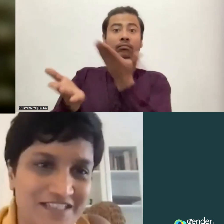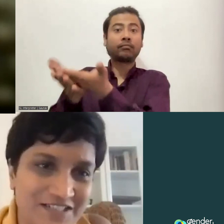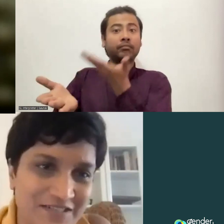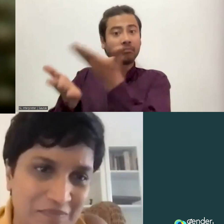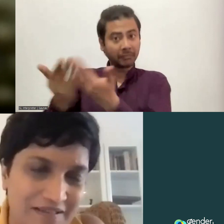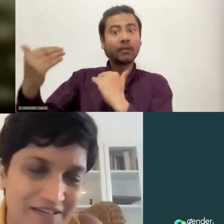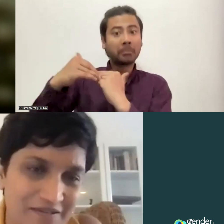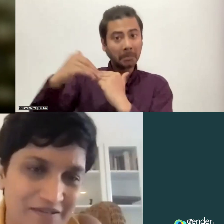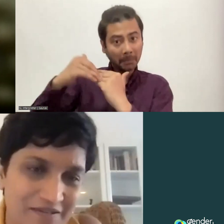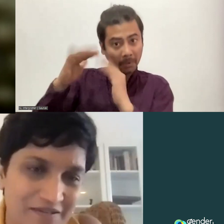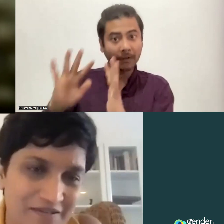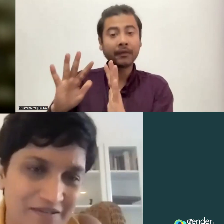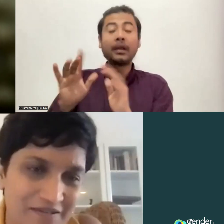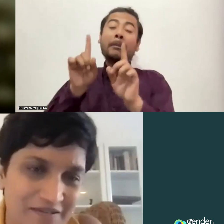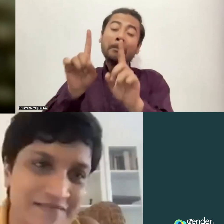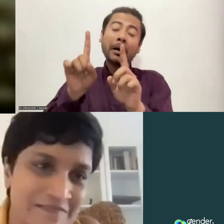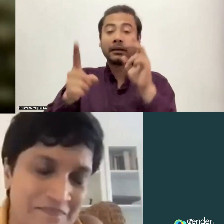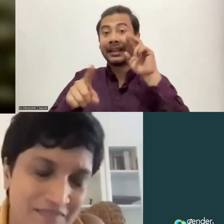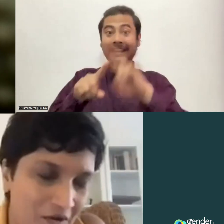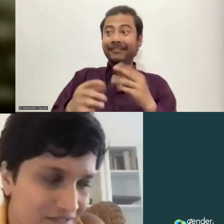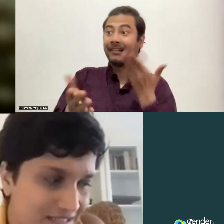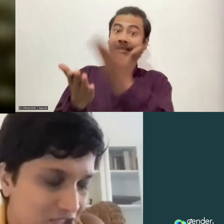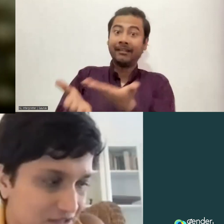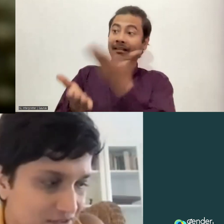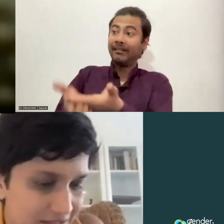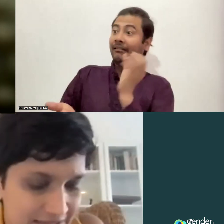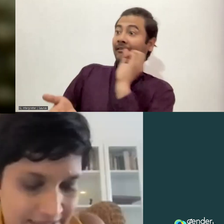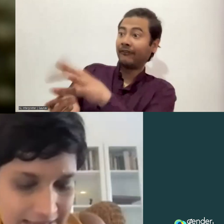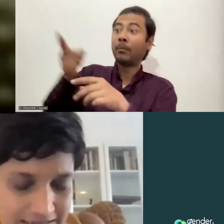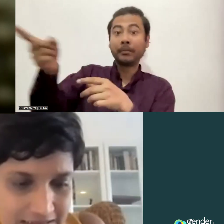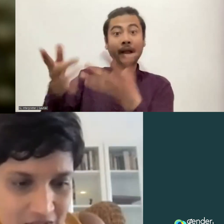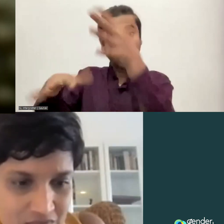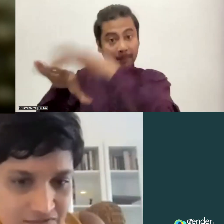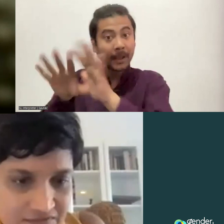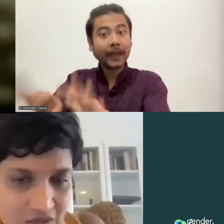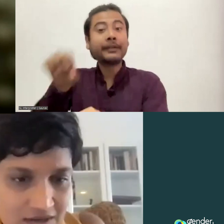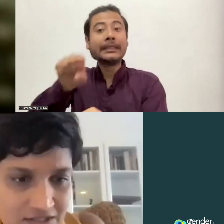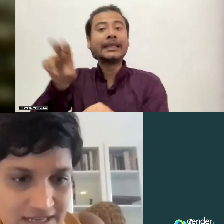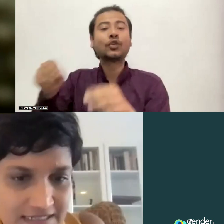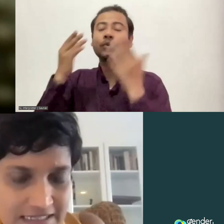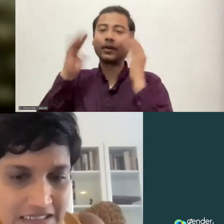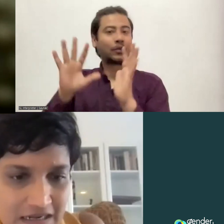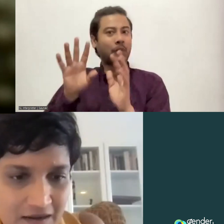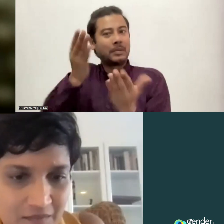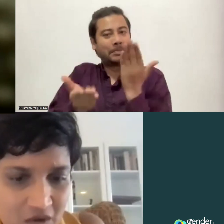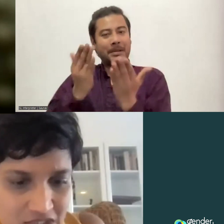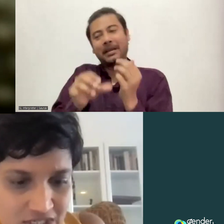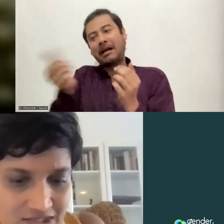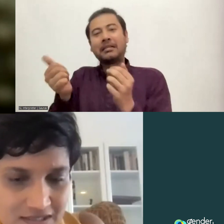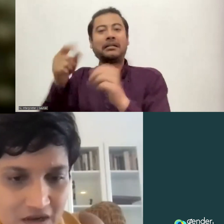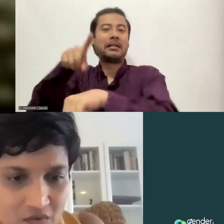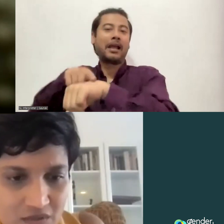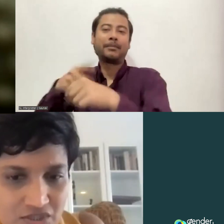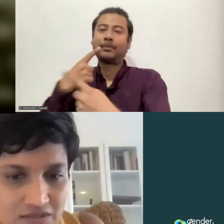conversation. It's a different conversation, if you will. And in terms of, understanding how it